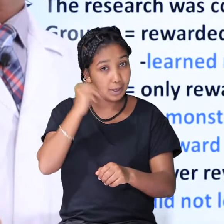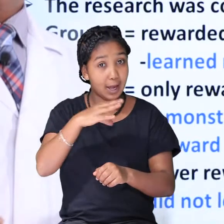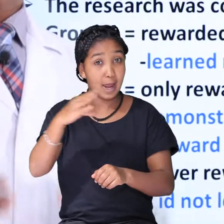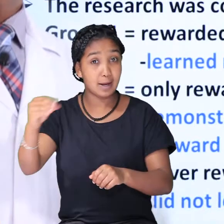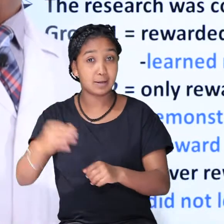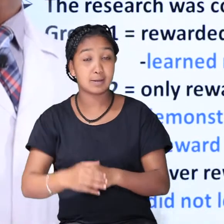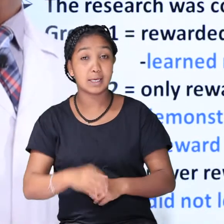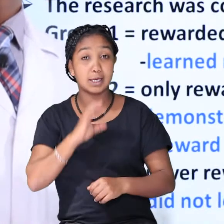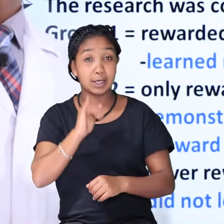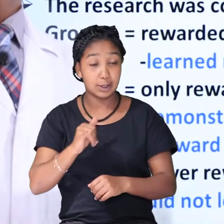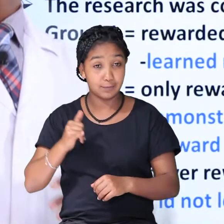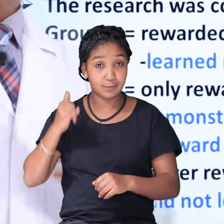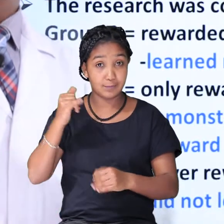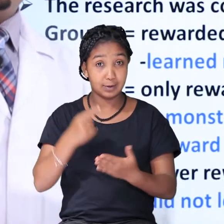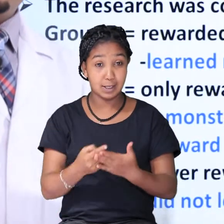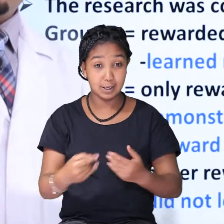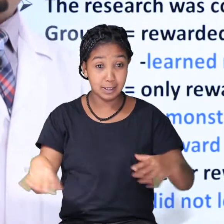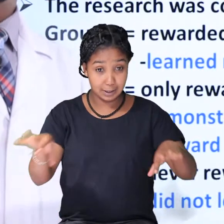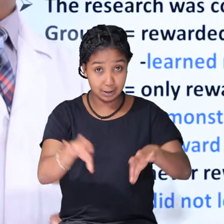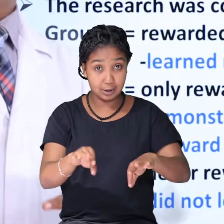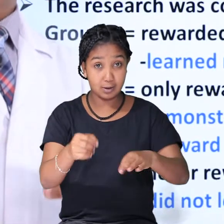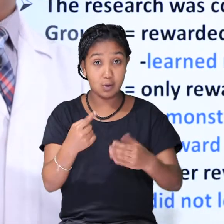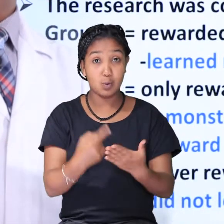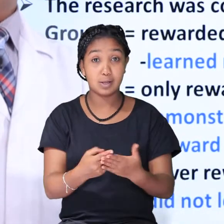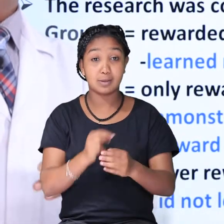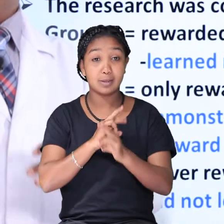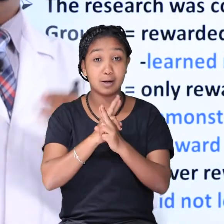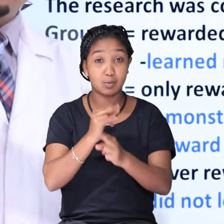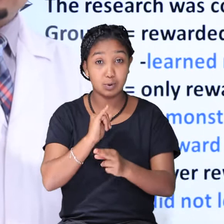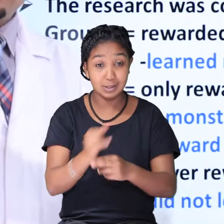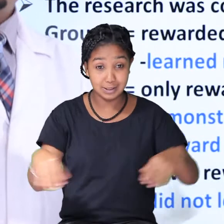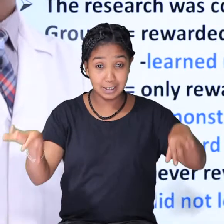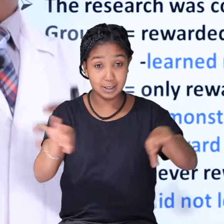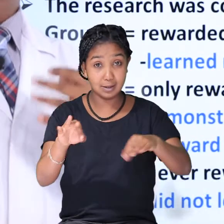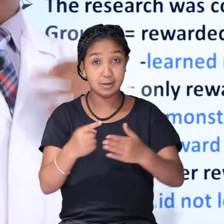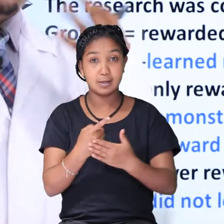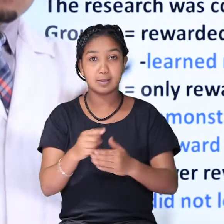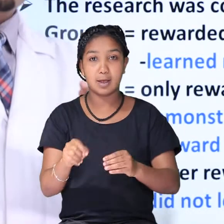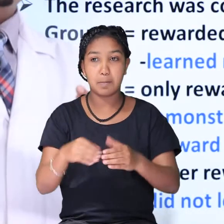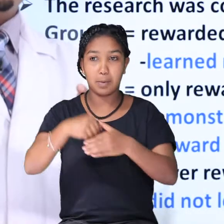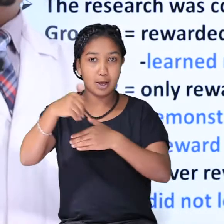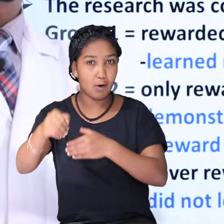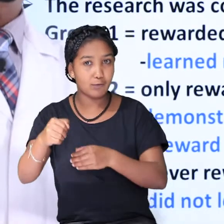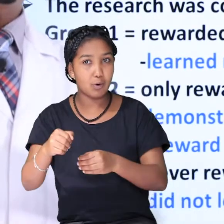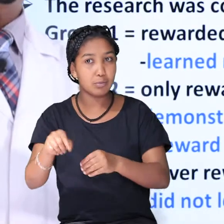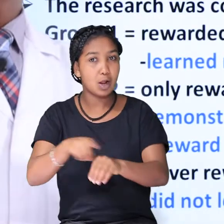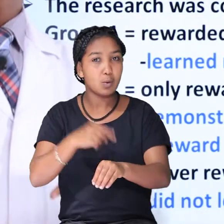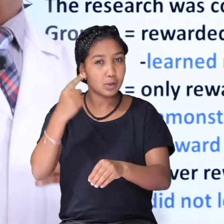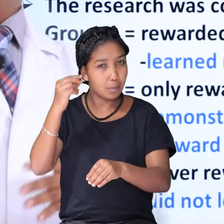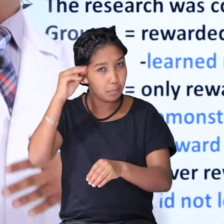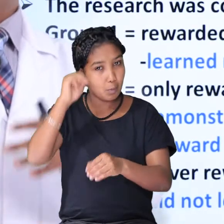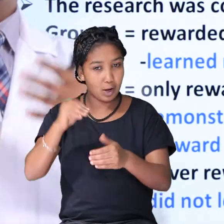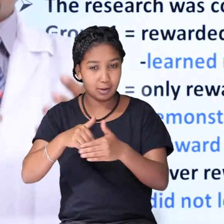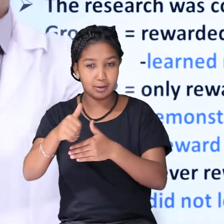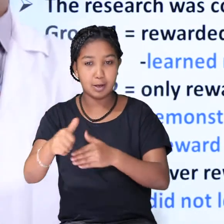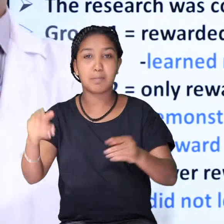And if they need it when the response is needed, they bring out from the long-term memory